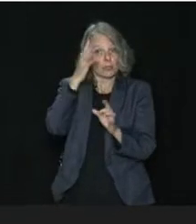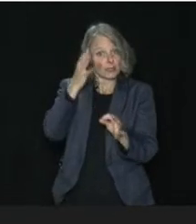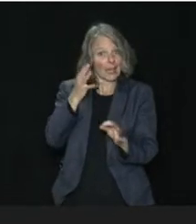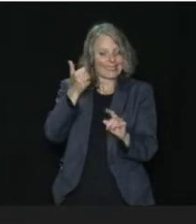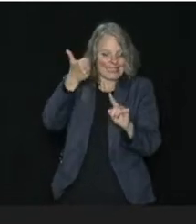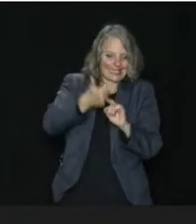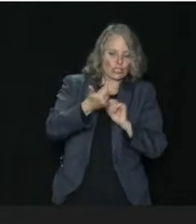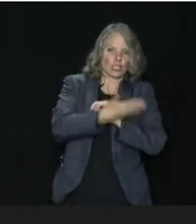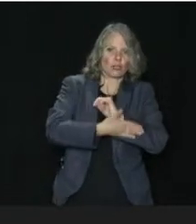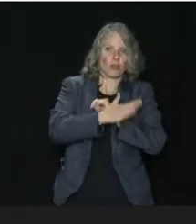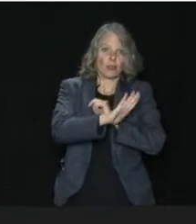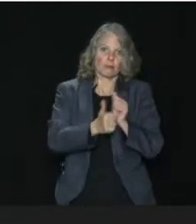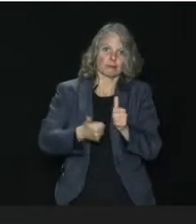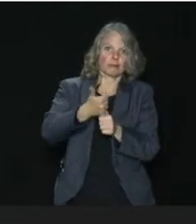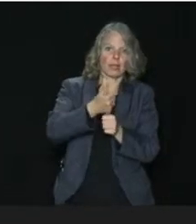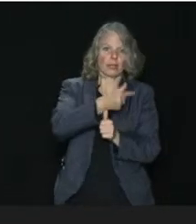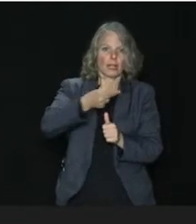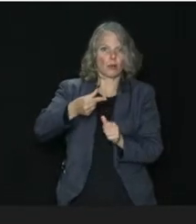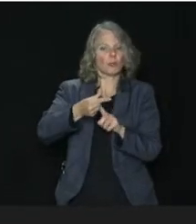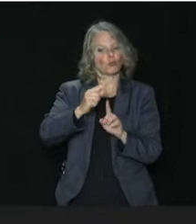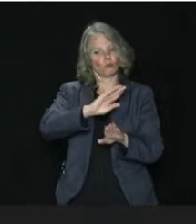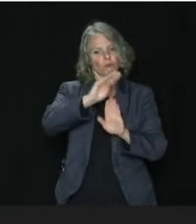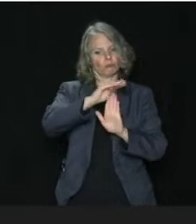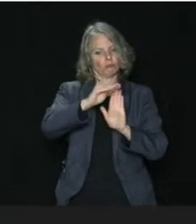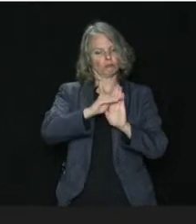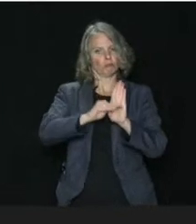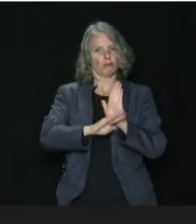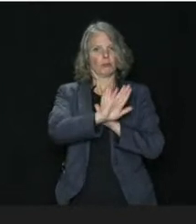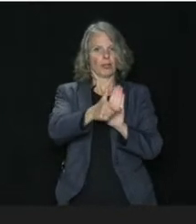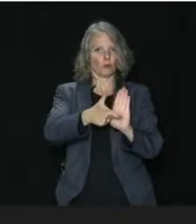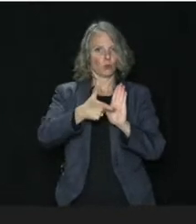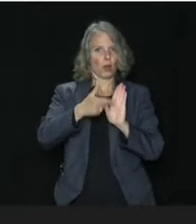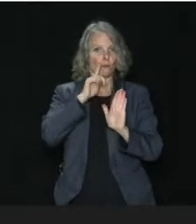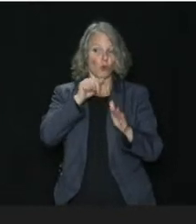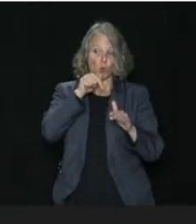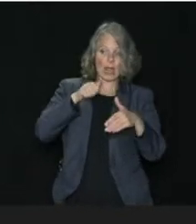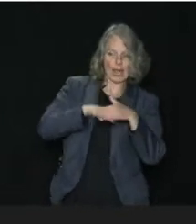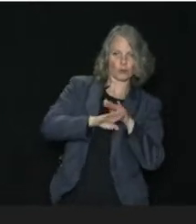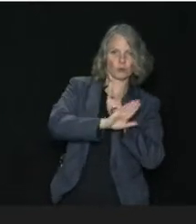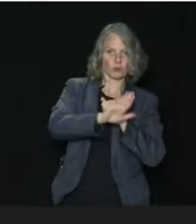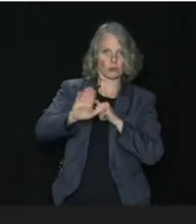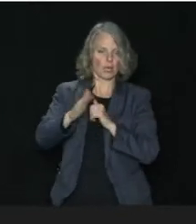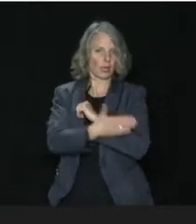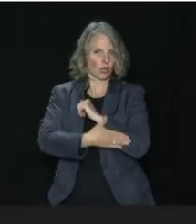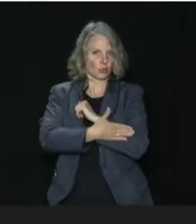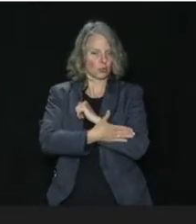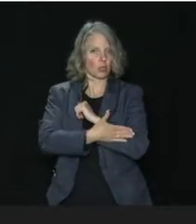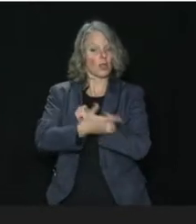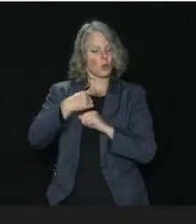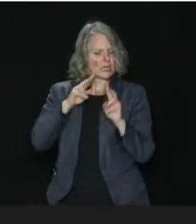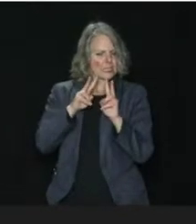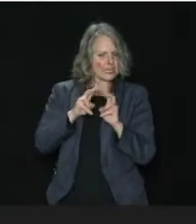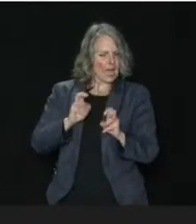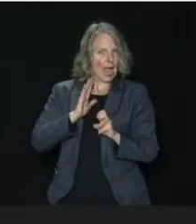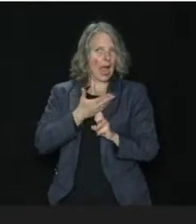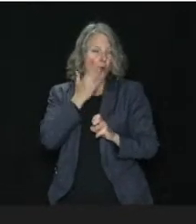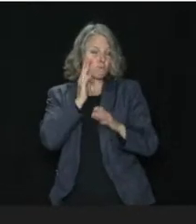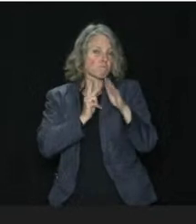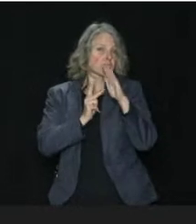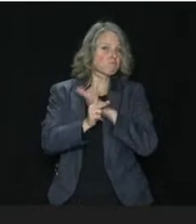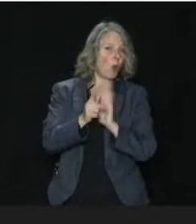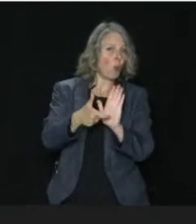what requirements they expect from incoming travelers. We are looking very carefully at it, hoping to